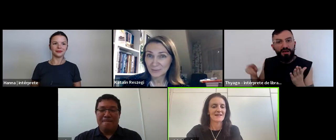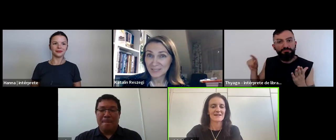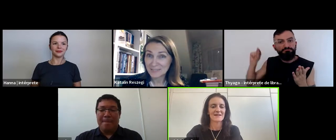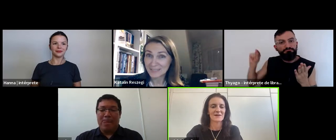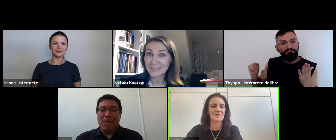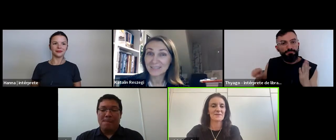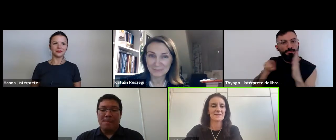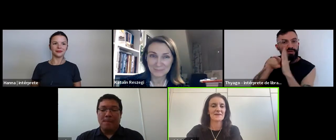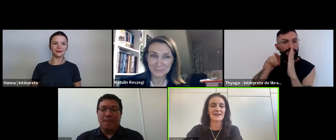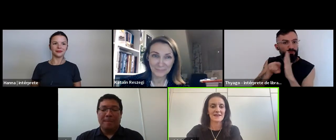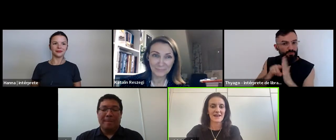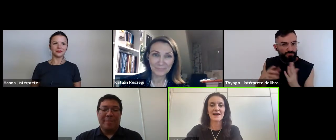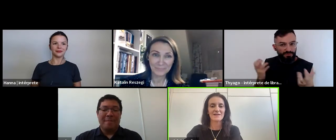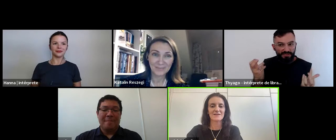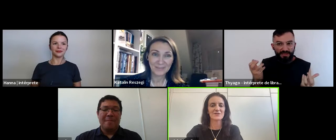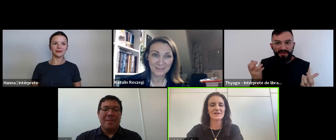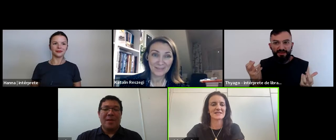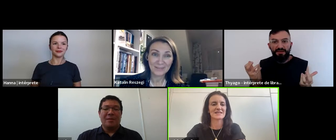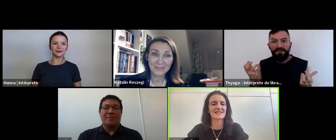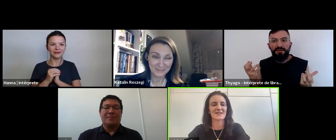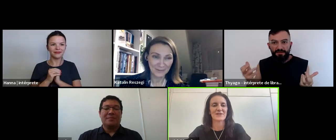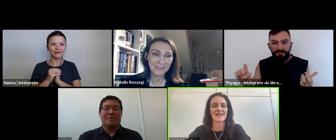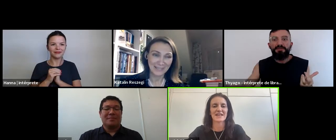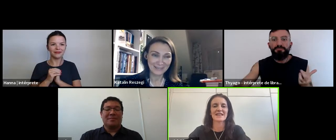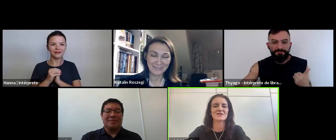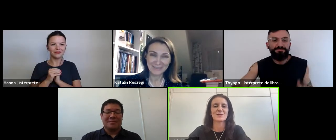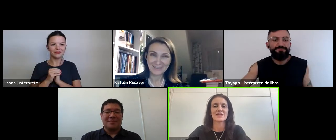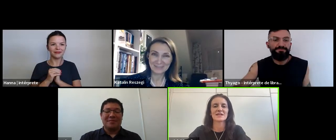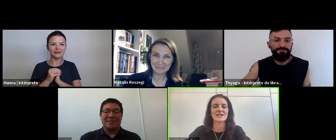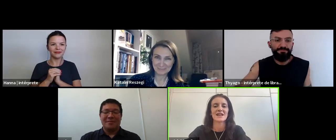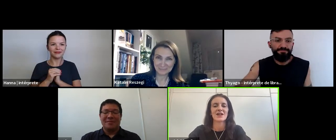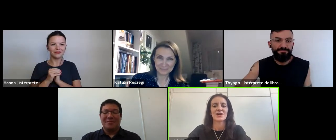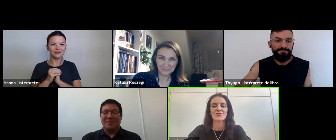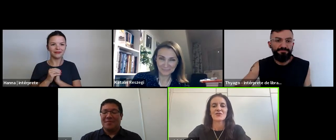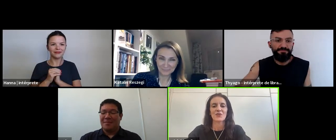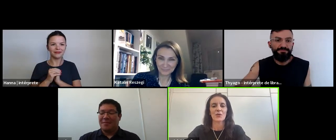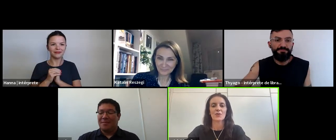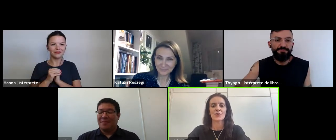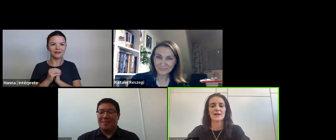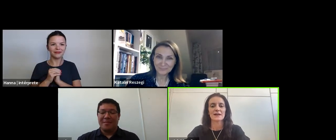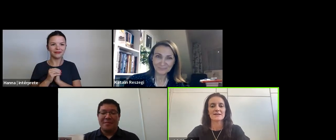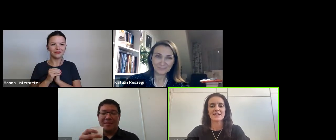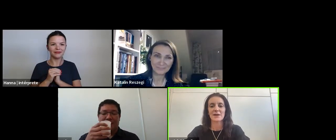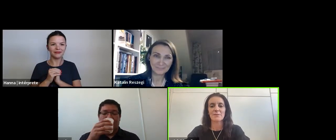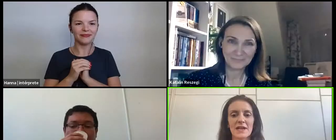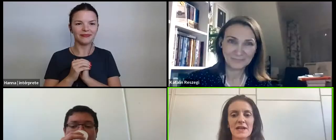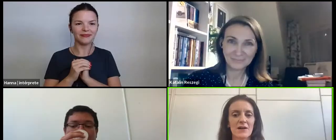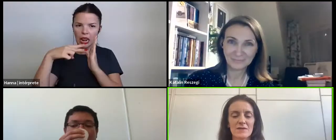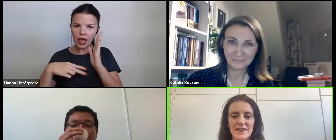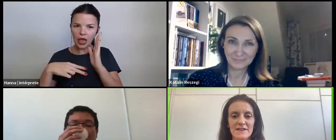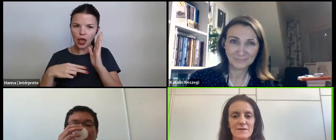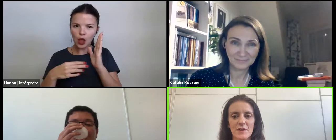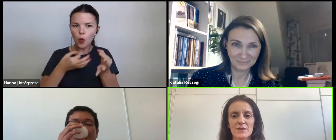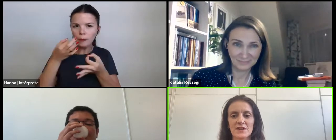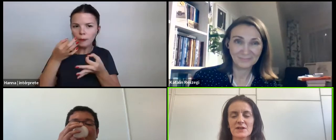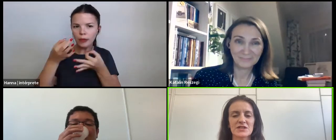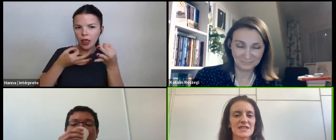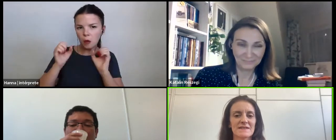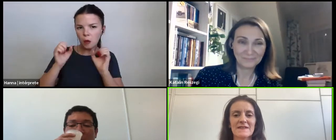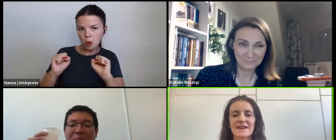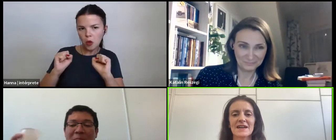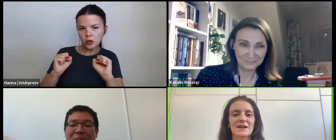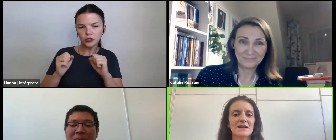should I do it? Yeah, I'll do it. Okay, I can do it. So, Andrea, many colleagues from